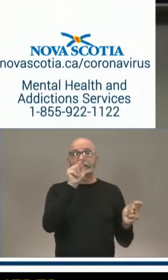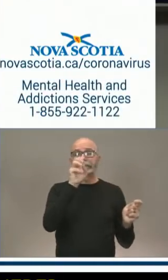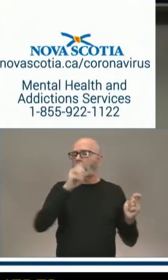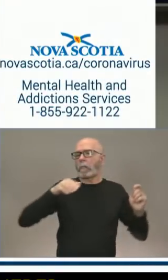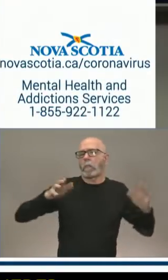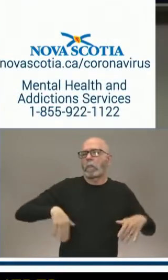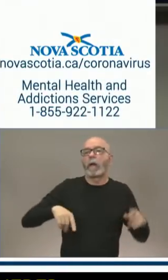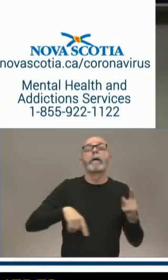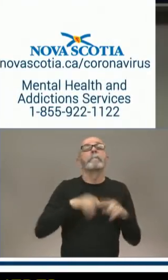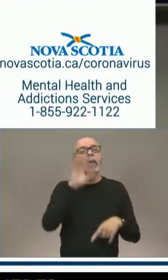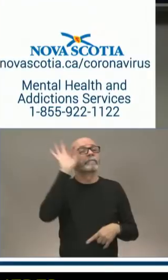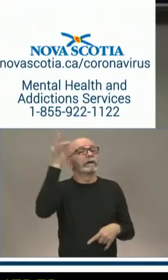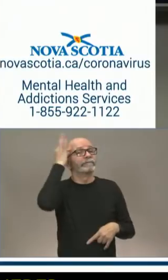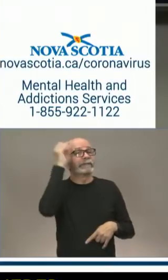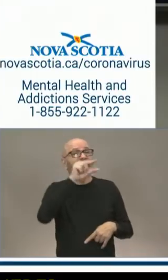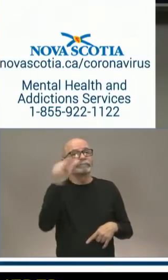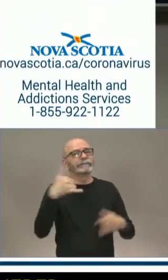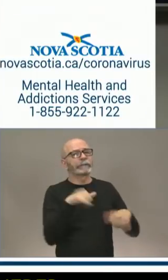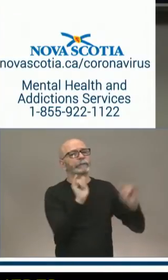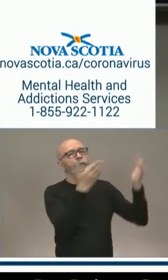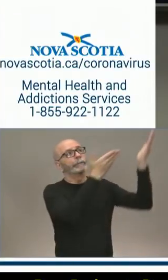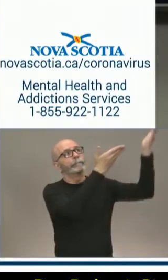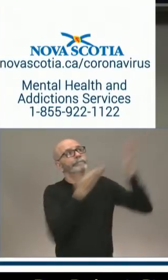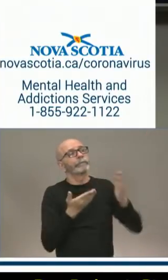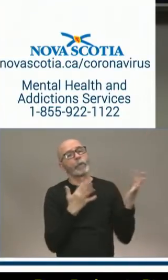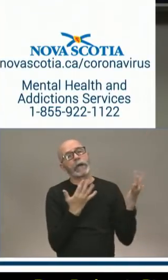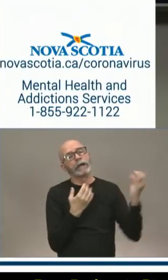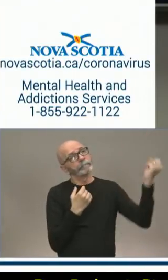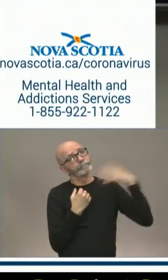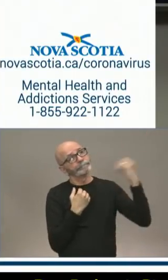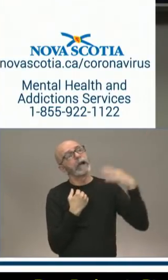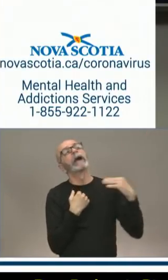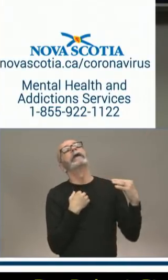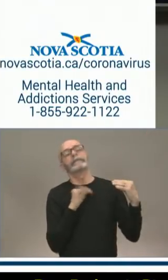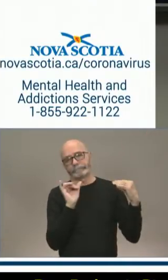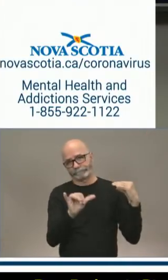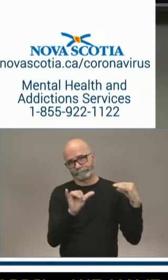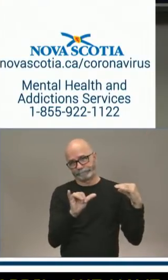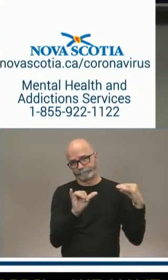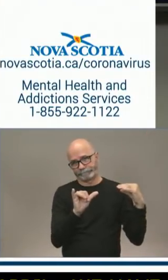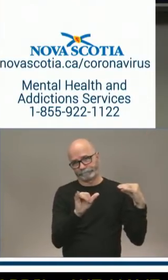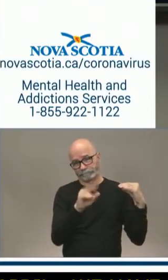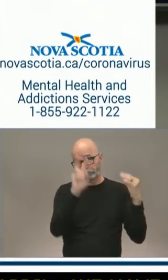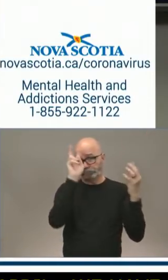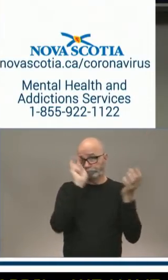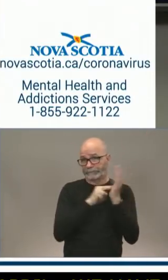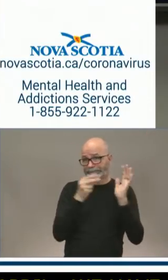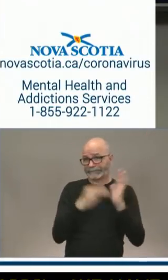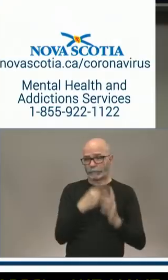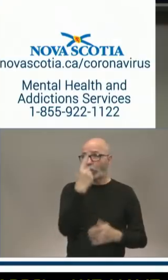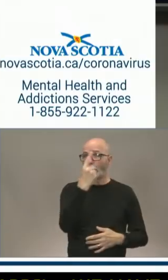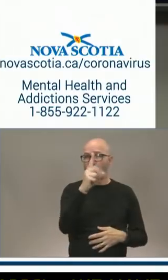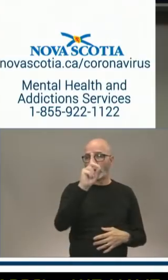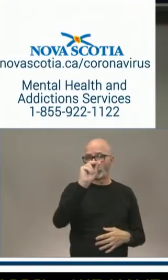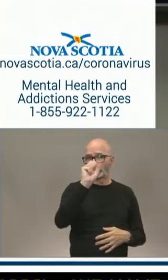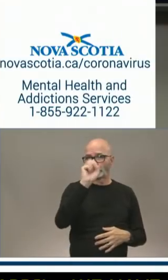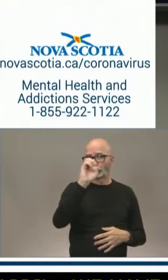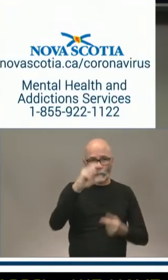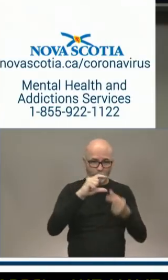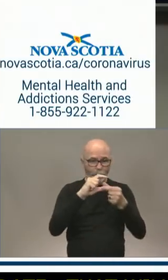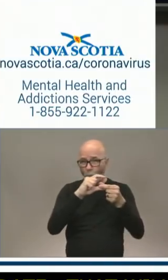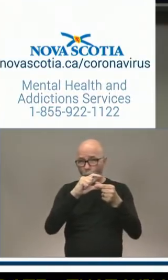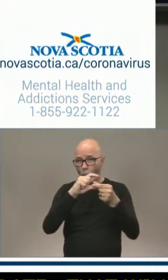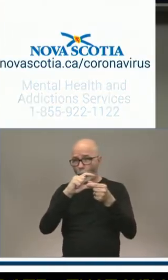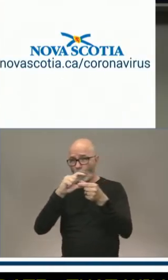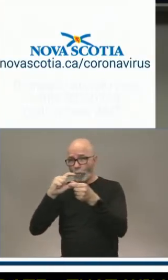government. It is a single dose, which means there's been a lot of discussion that probably one of the best ways to use